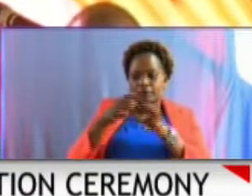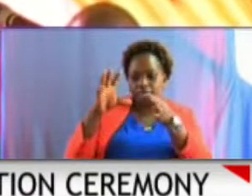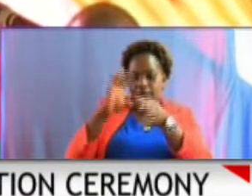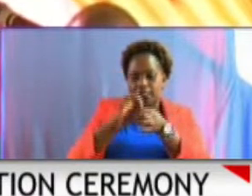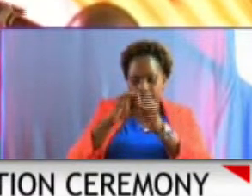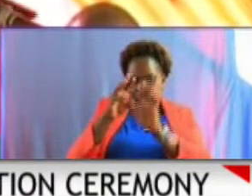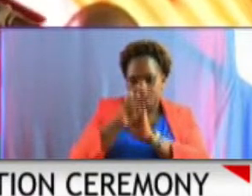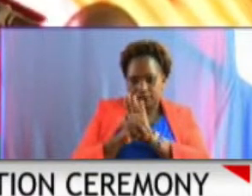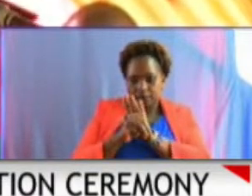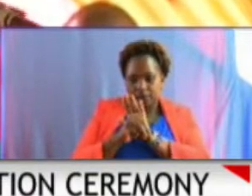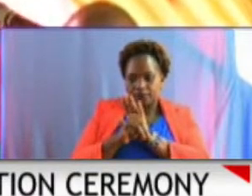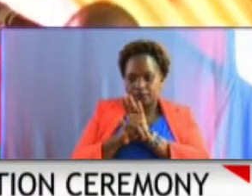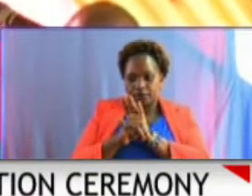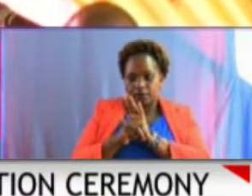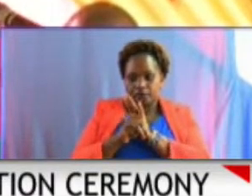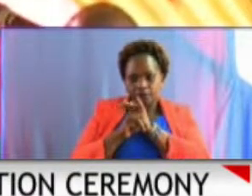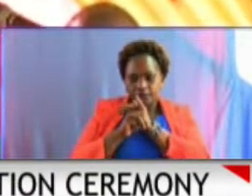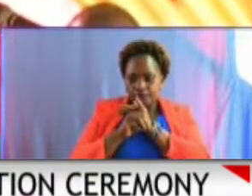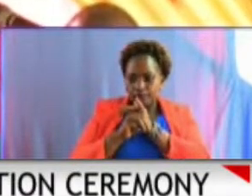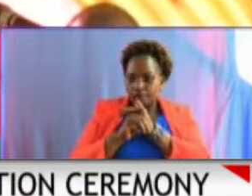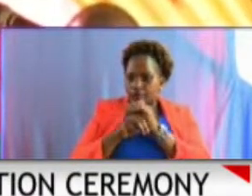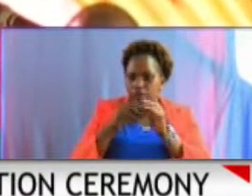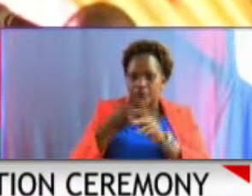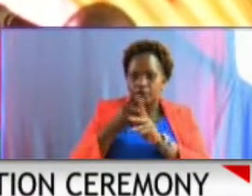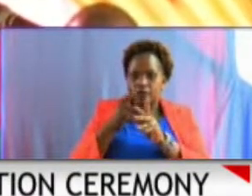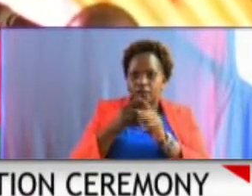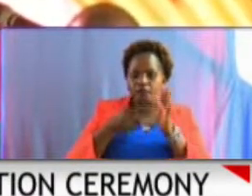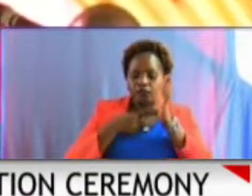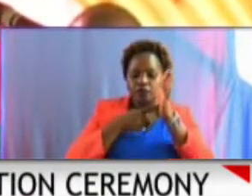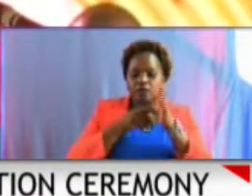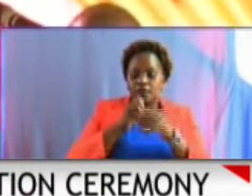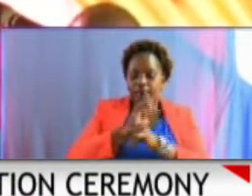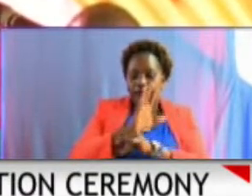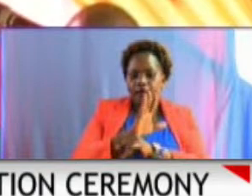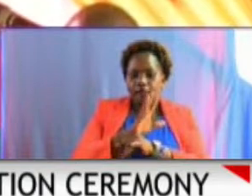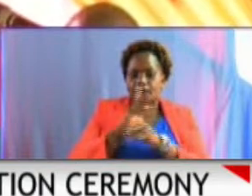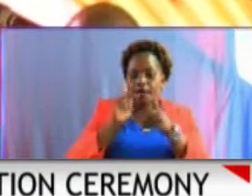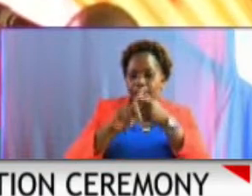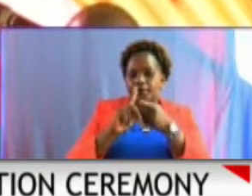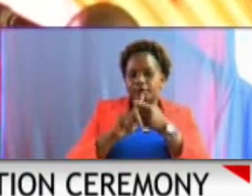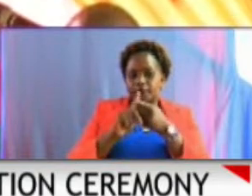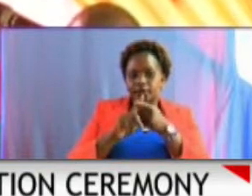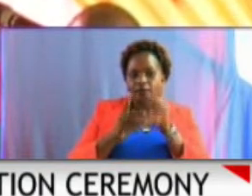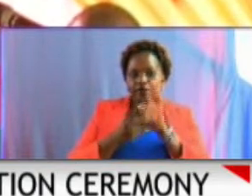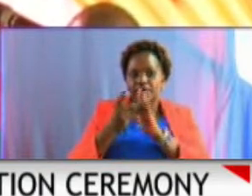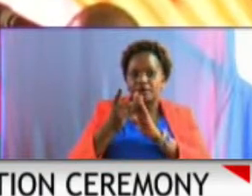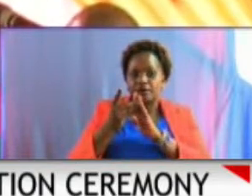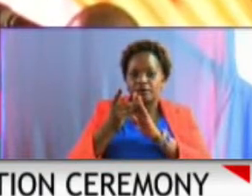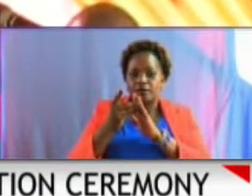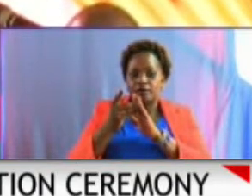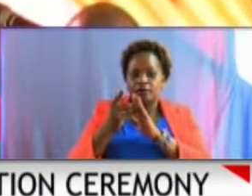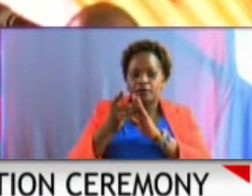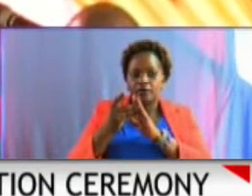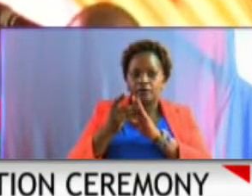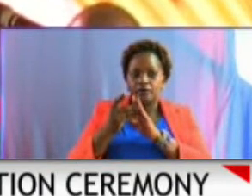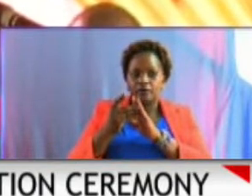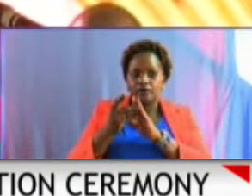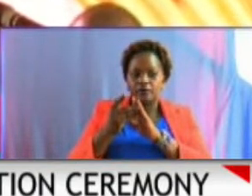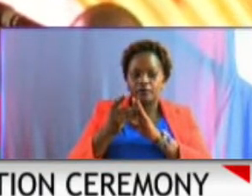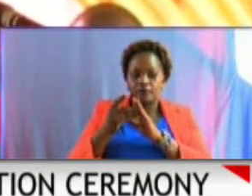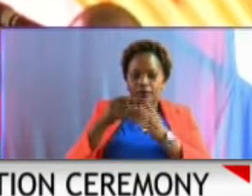partnerships, and linkages that impact positively on the development of the community and the nation.